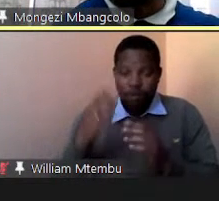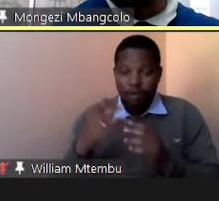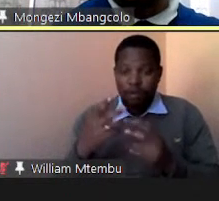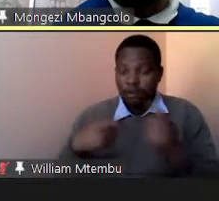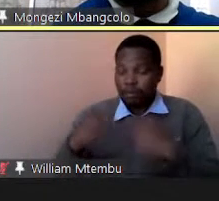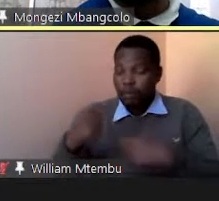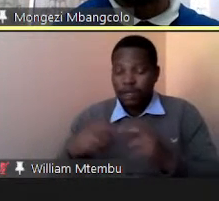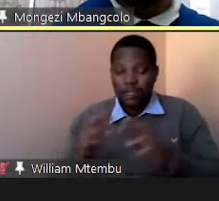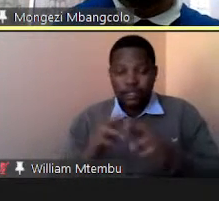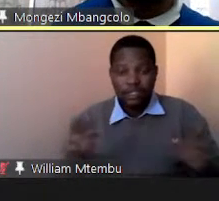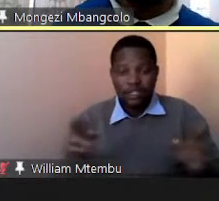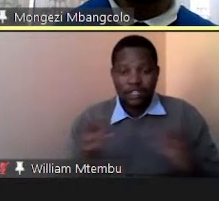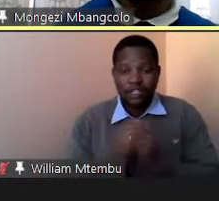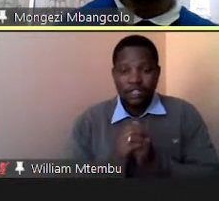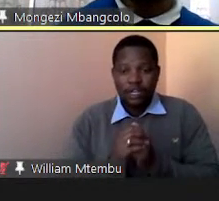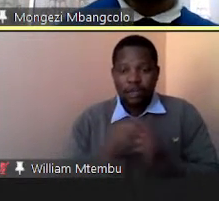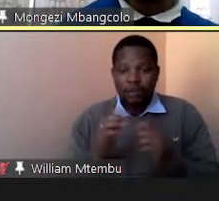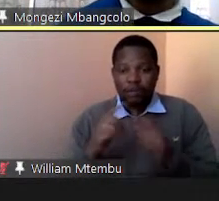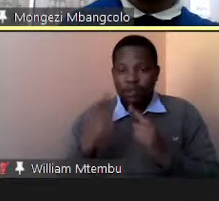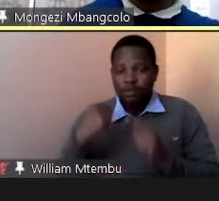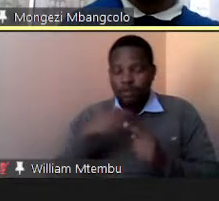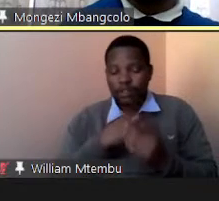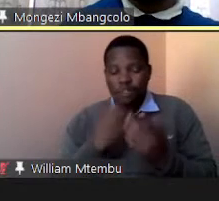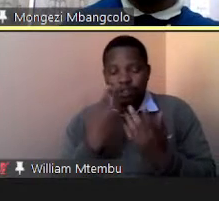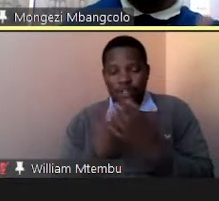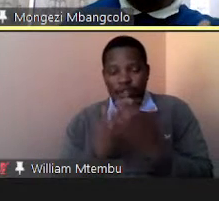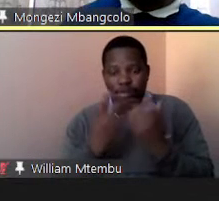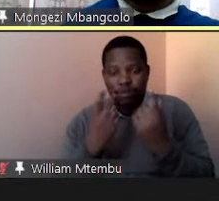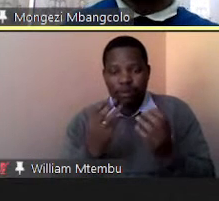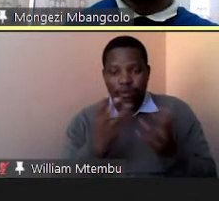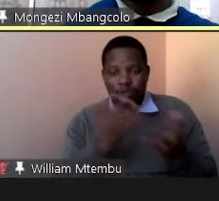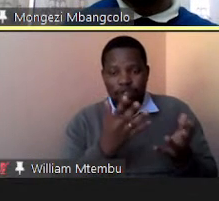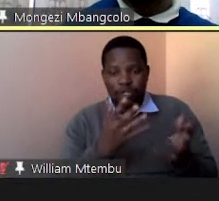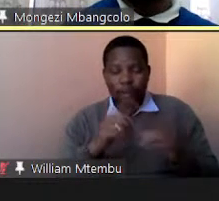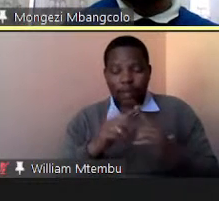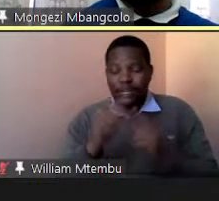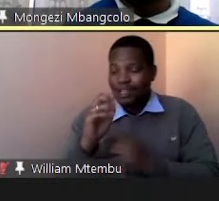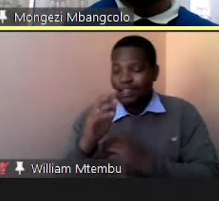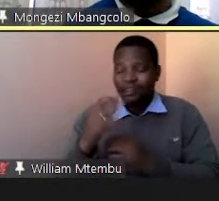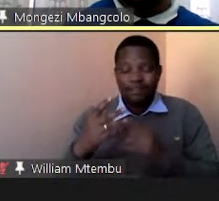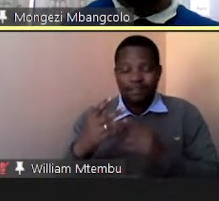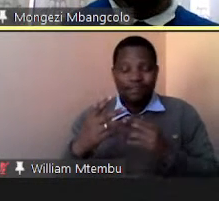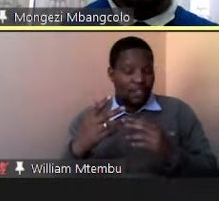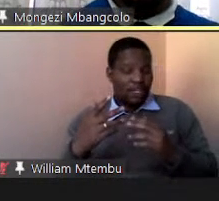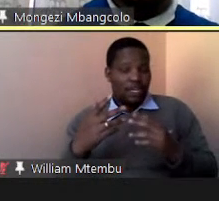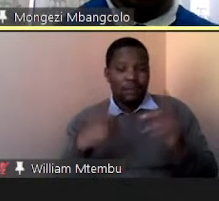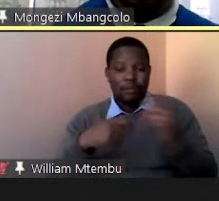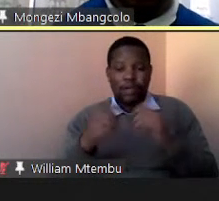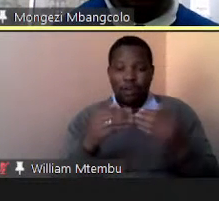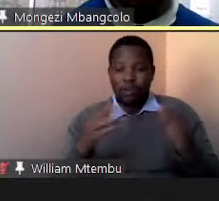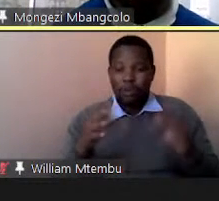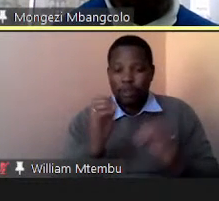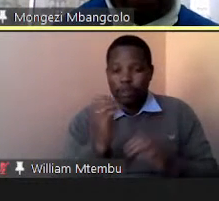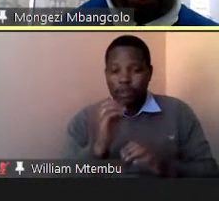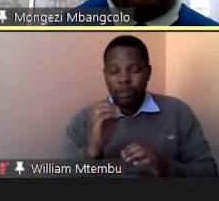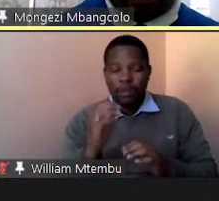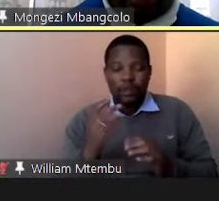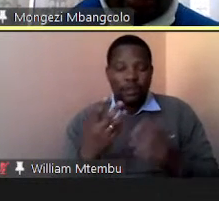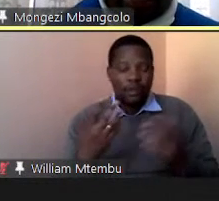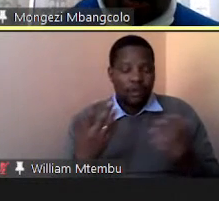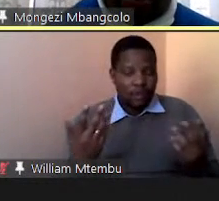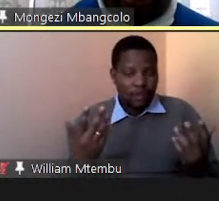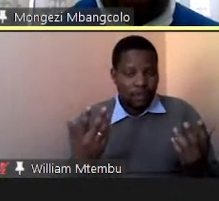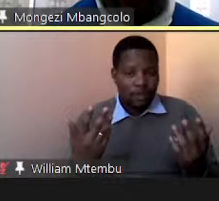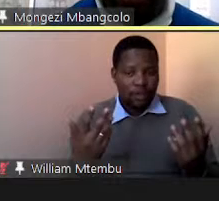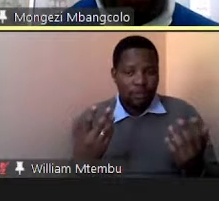these aggregations. If the market is not open and accessible, then it becomes a futile exercise again. And